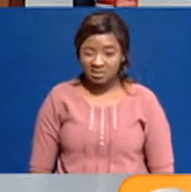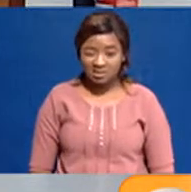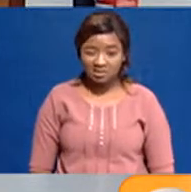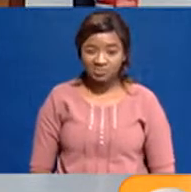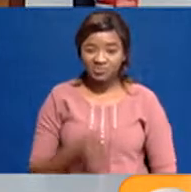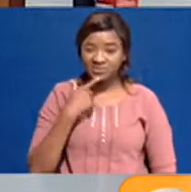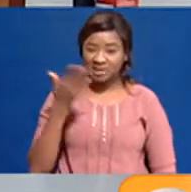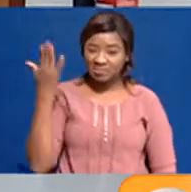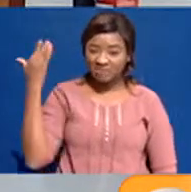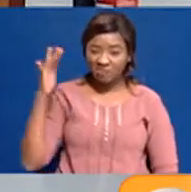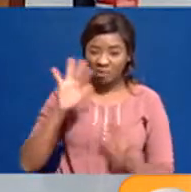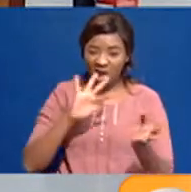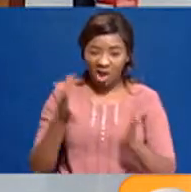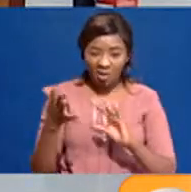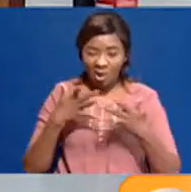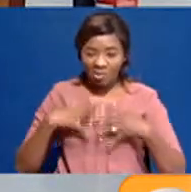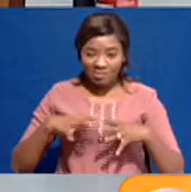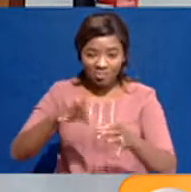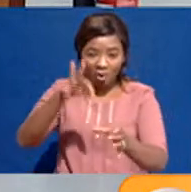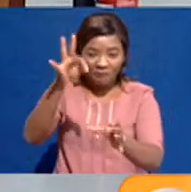dramatized.